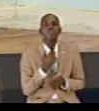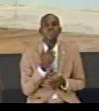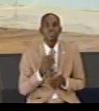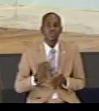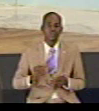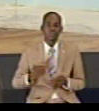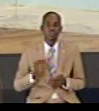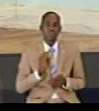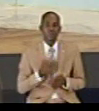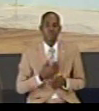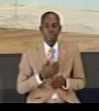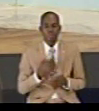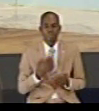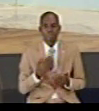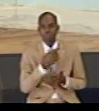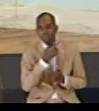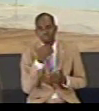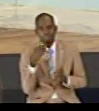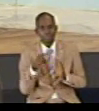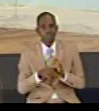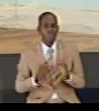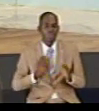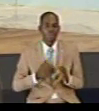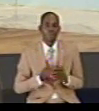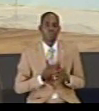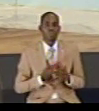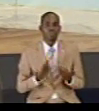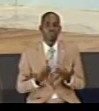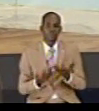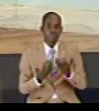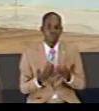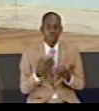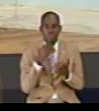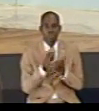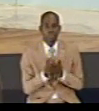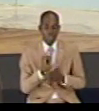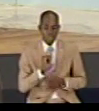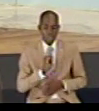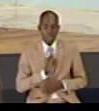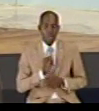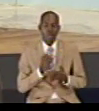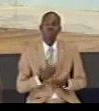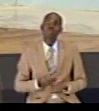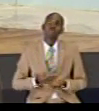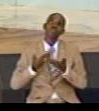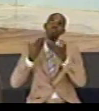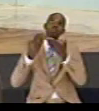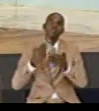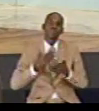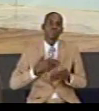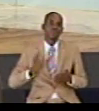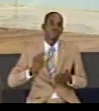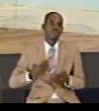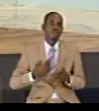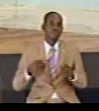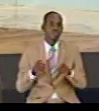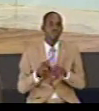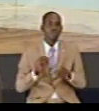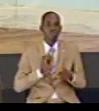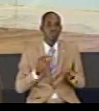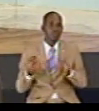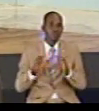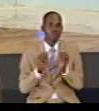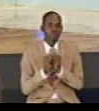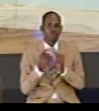our desires. He say, I pour out my soul. As I've gone with the multitude, I went